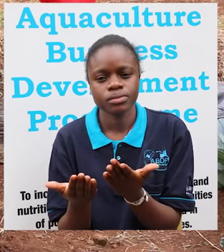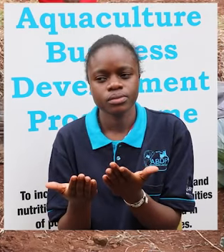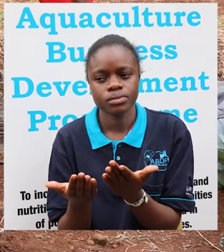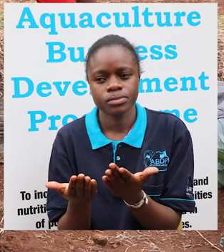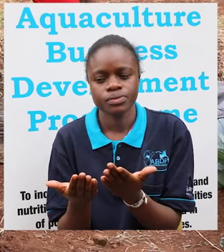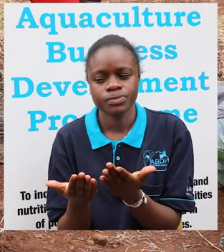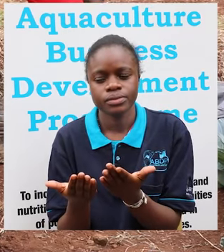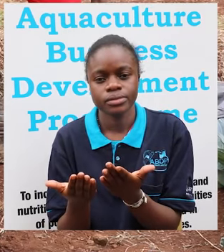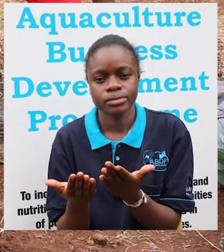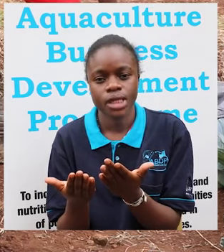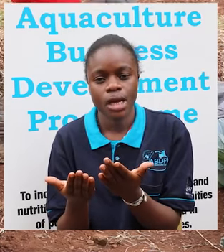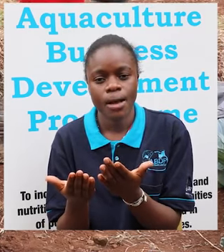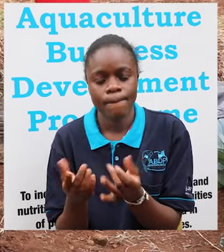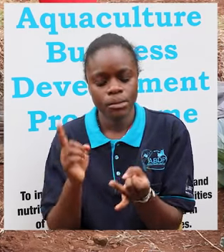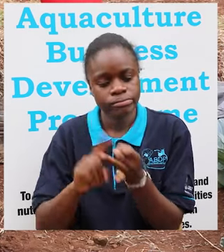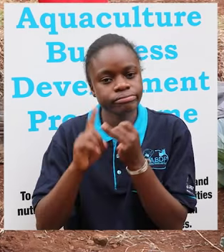and then you require